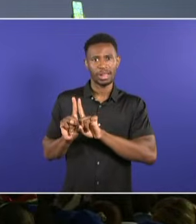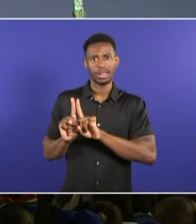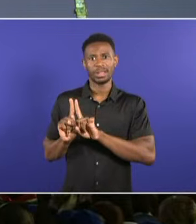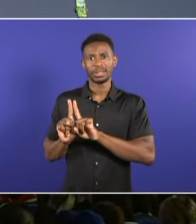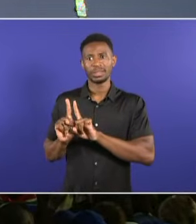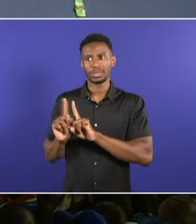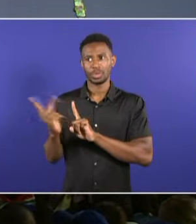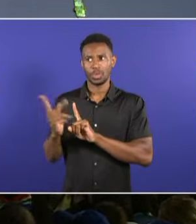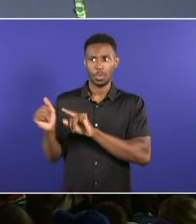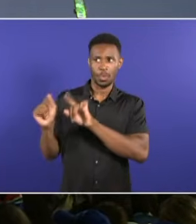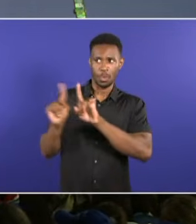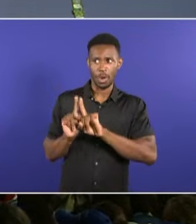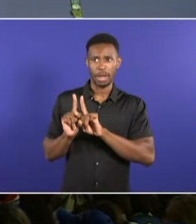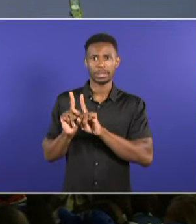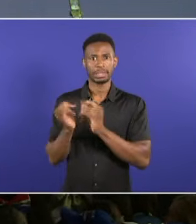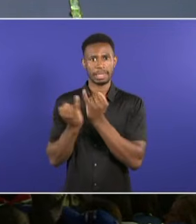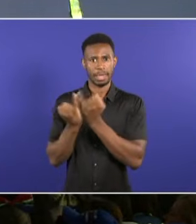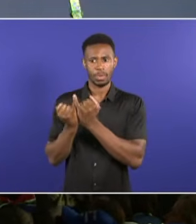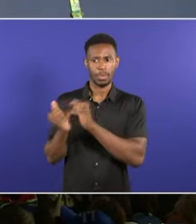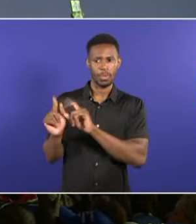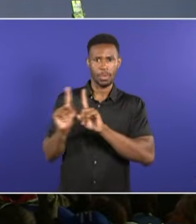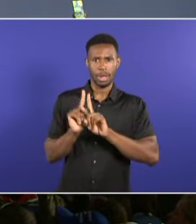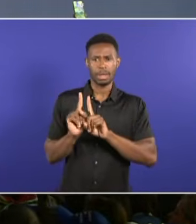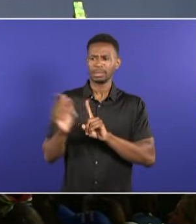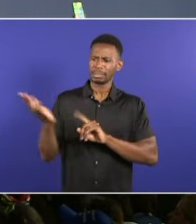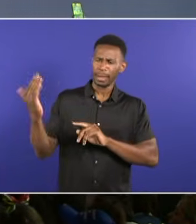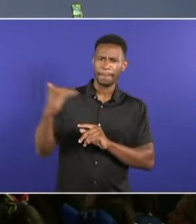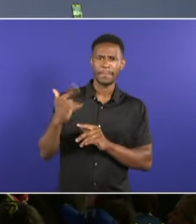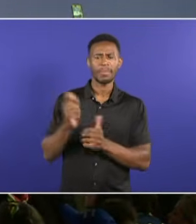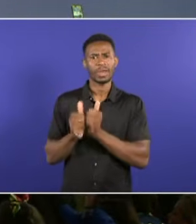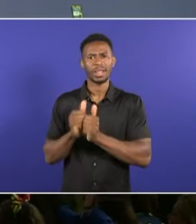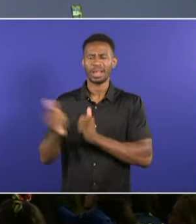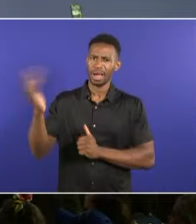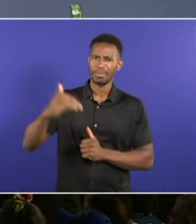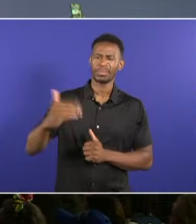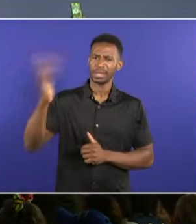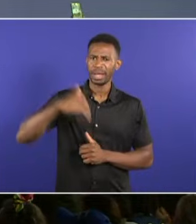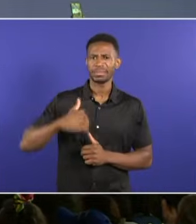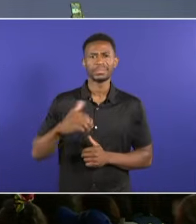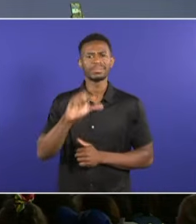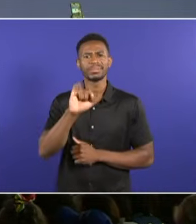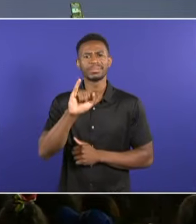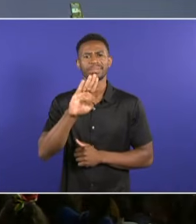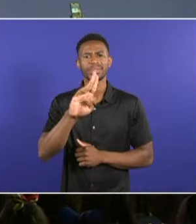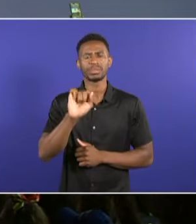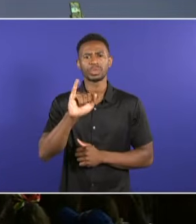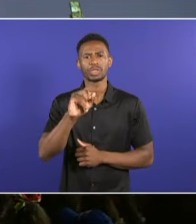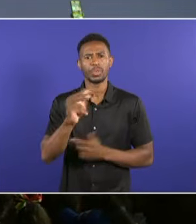Sibusiso, wherever you are. Come on, brother. Come on.